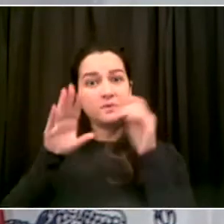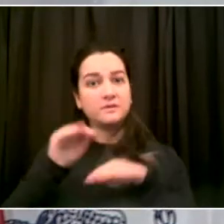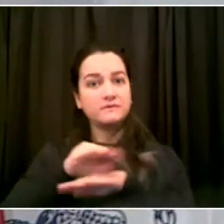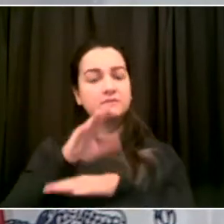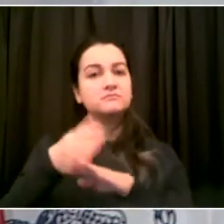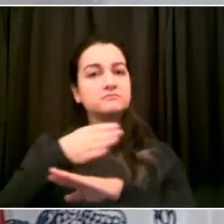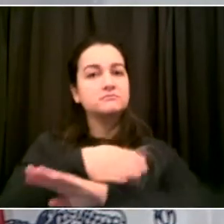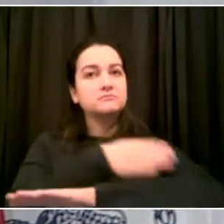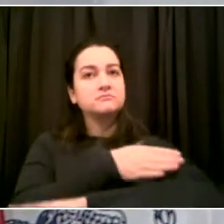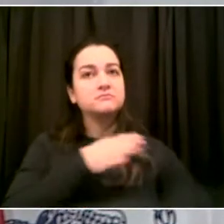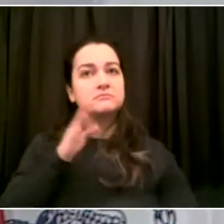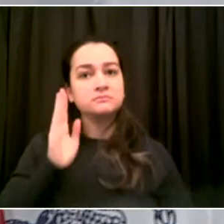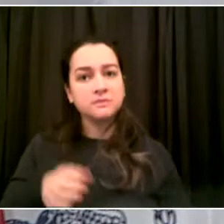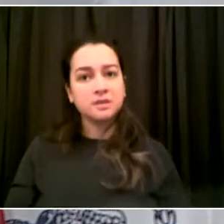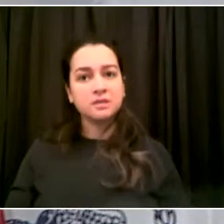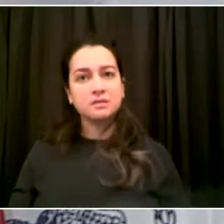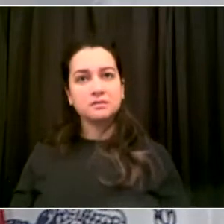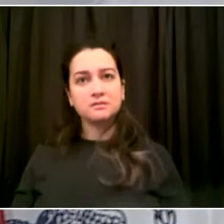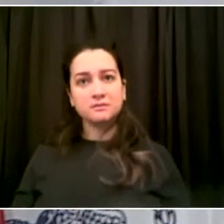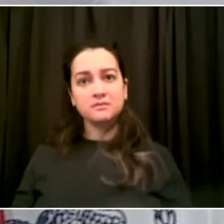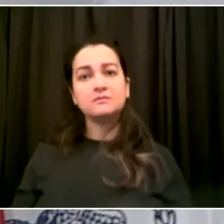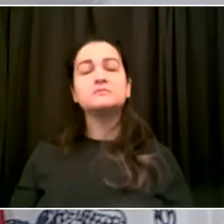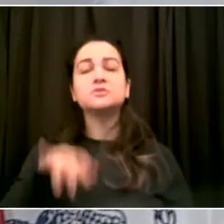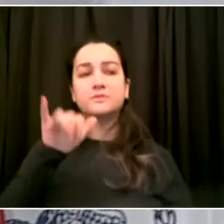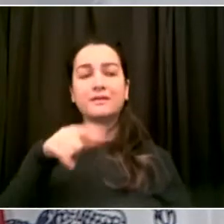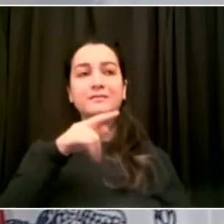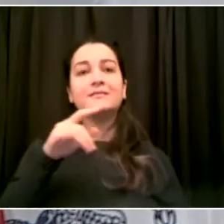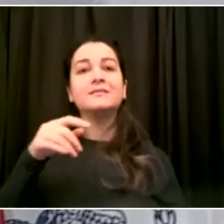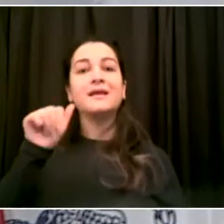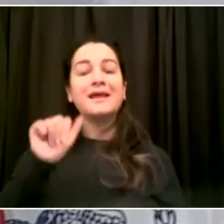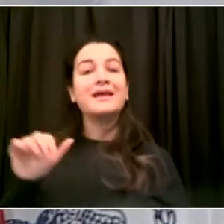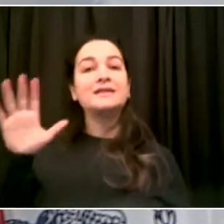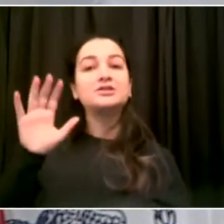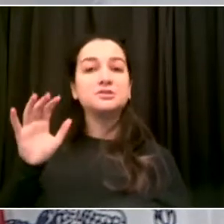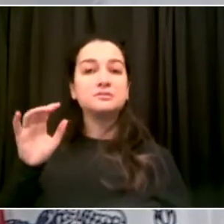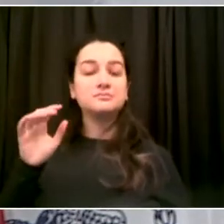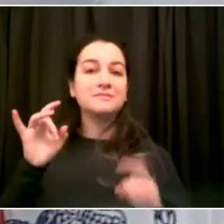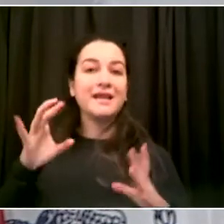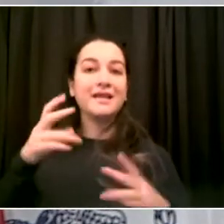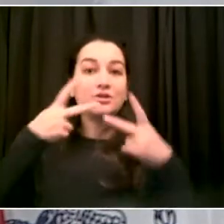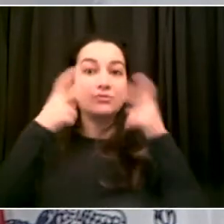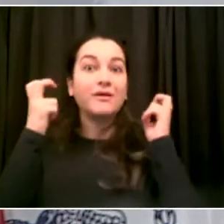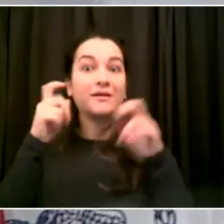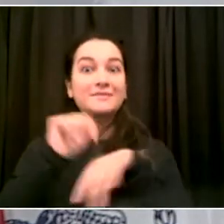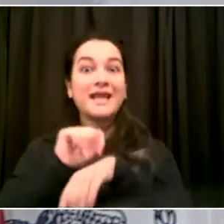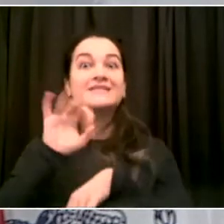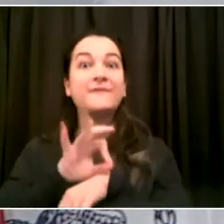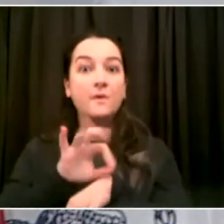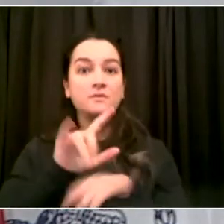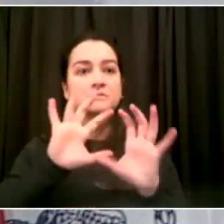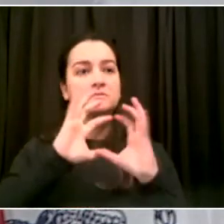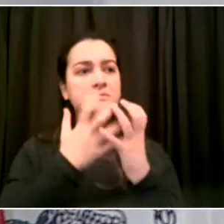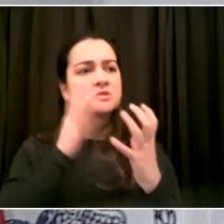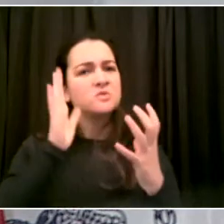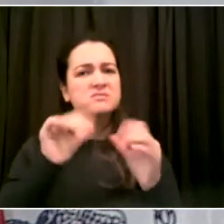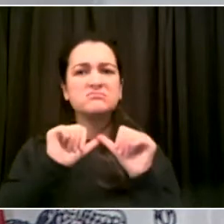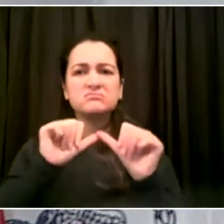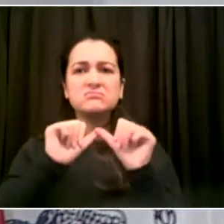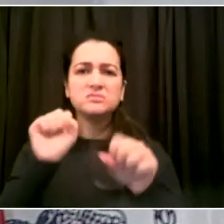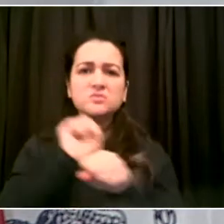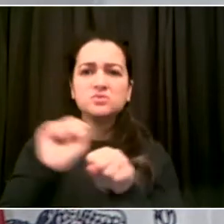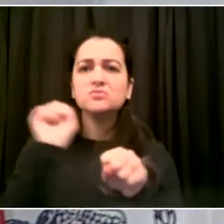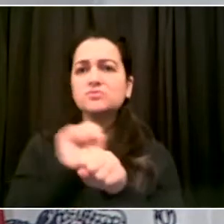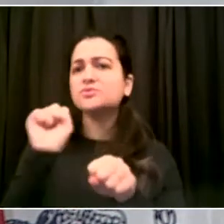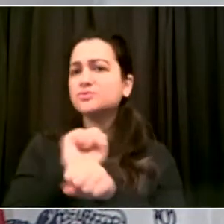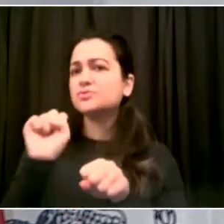from Asian communities who speak languages and dialects from multiple communities, know the communities, listen to the communities. And I want you to hear about